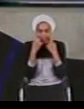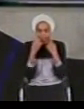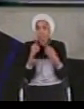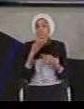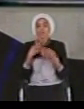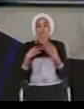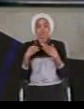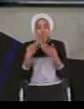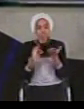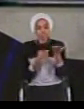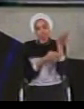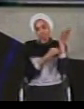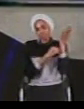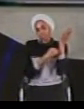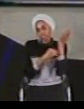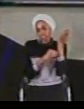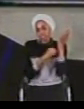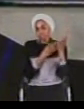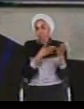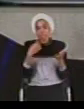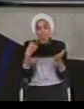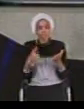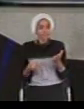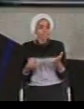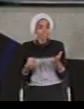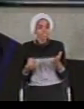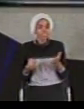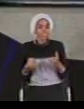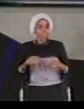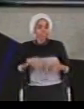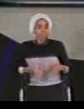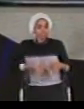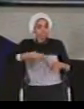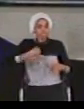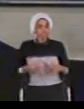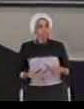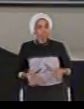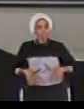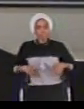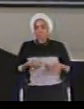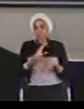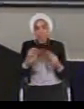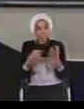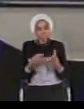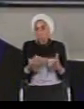the flesh, and the pride of life. All these things are not